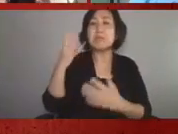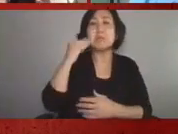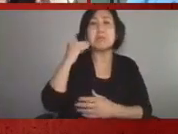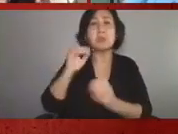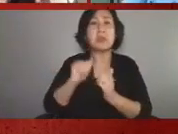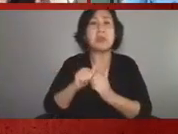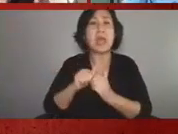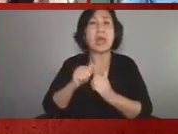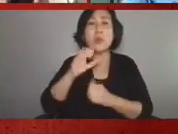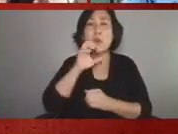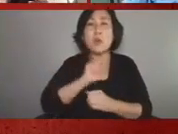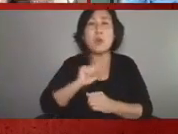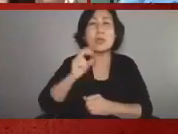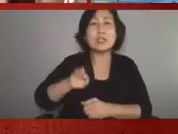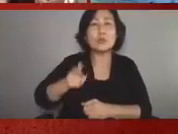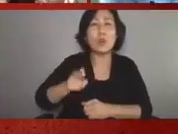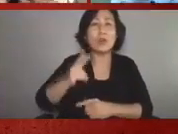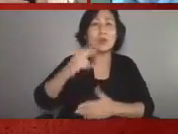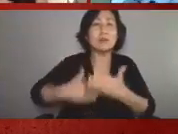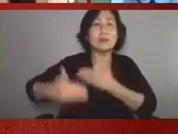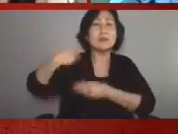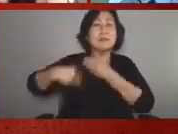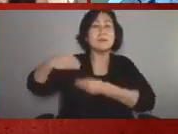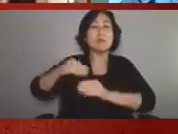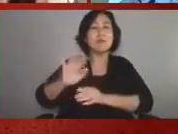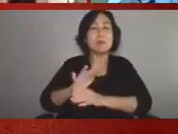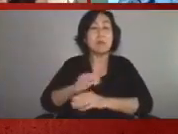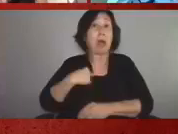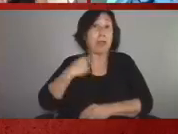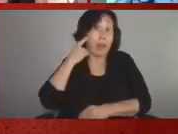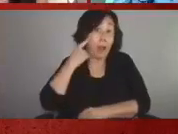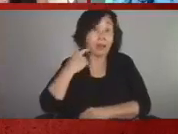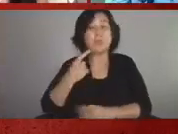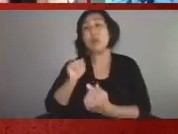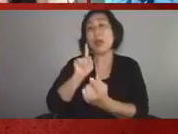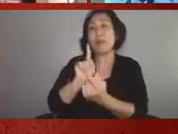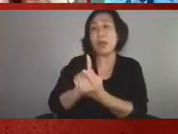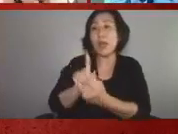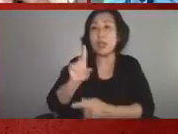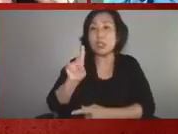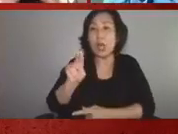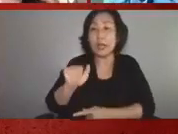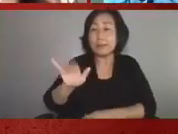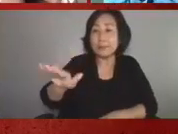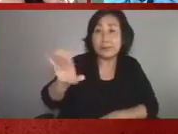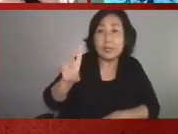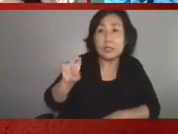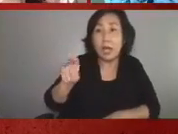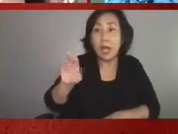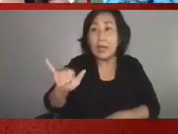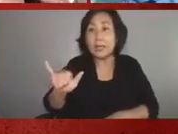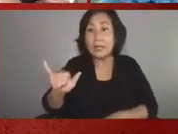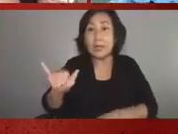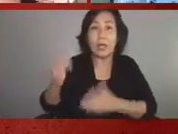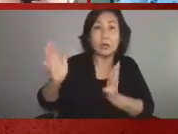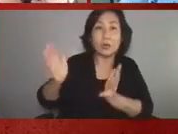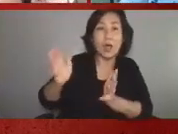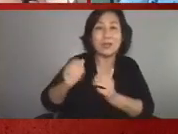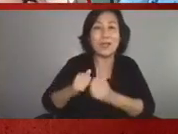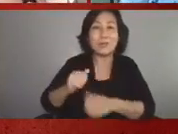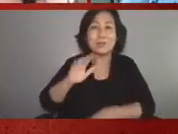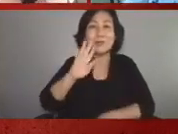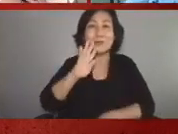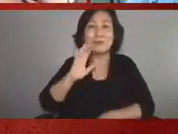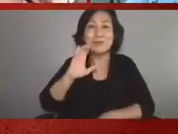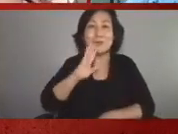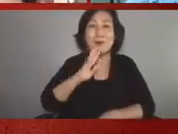period pieces too, right? I thought. So I went up to him and I was like, hey, Donnie, you know, and we spoke some Cantonese with